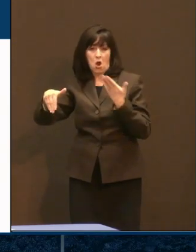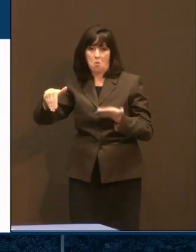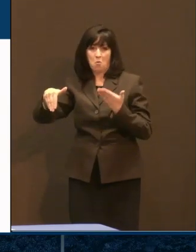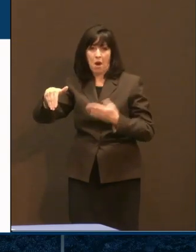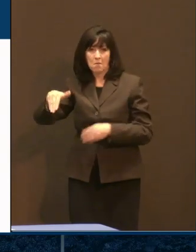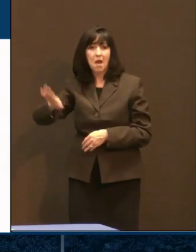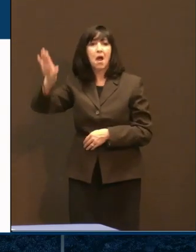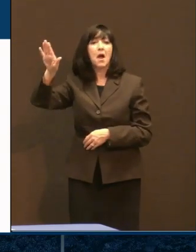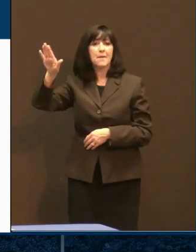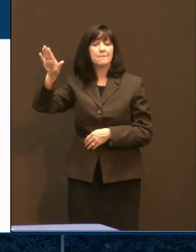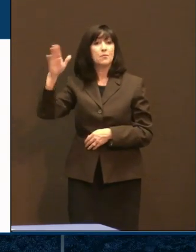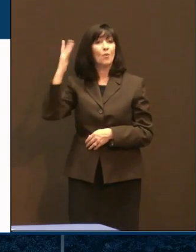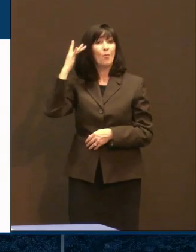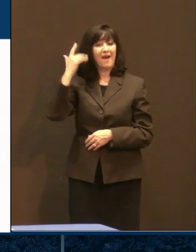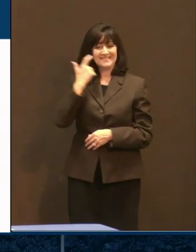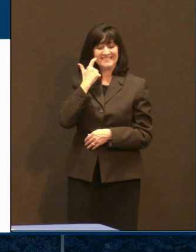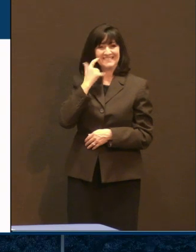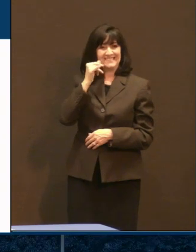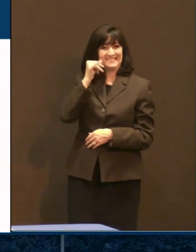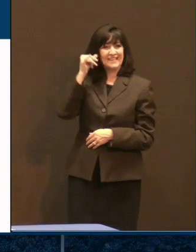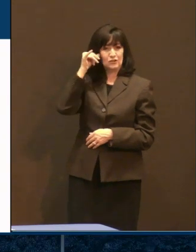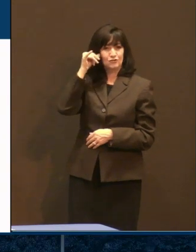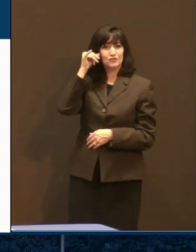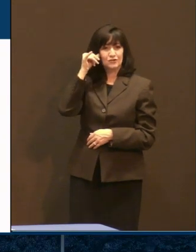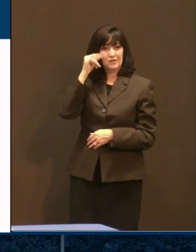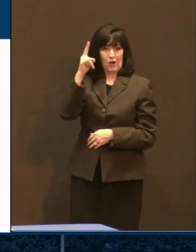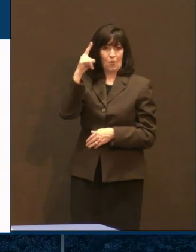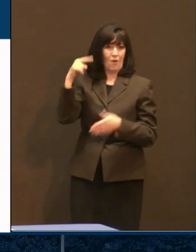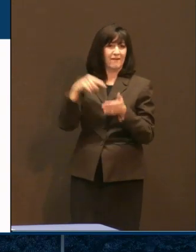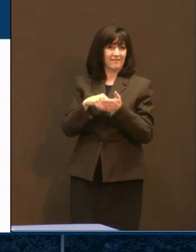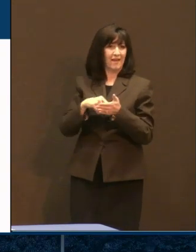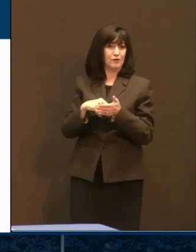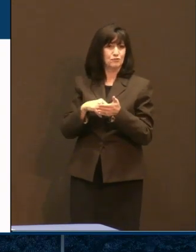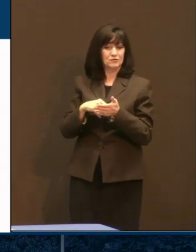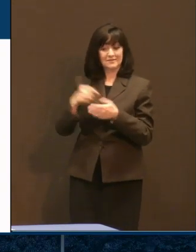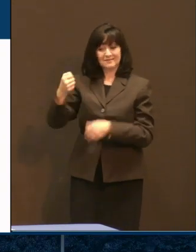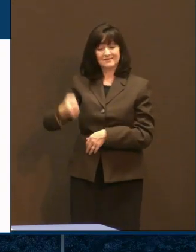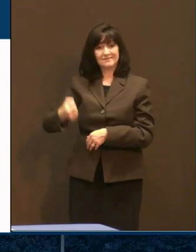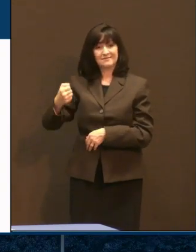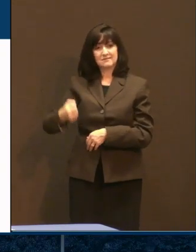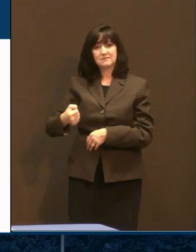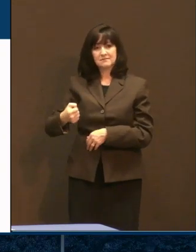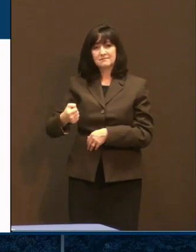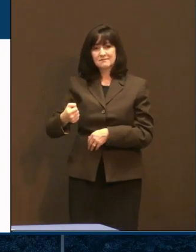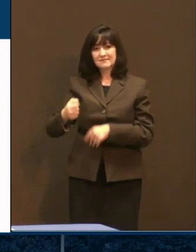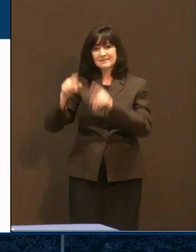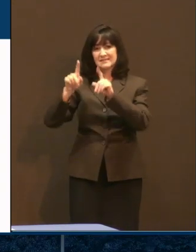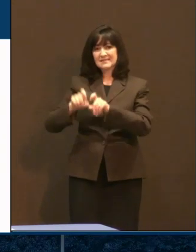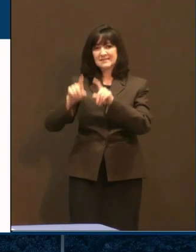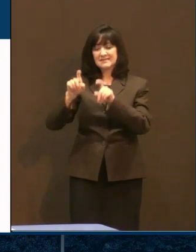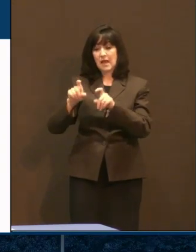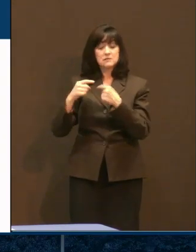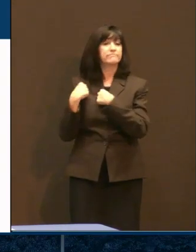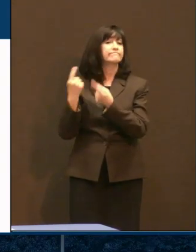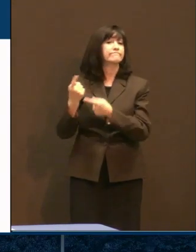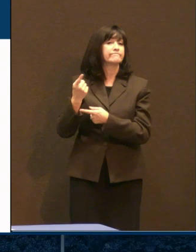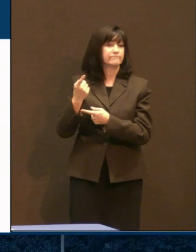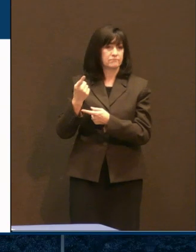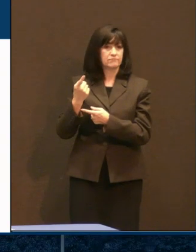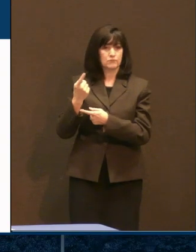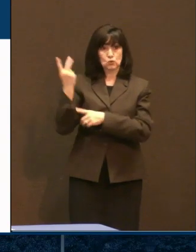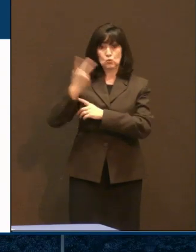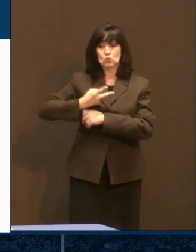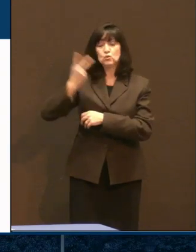of the 1,000 tests over 1,000 tests that we did in Sussex County over the last 2 days. This